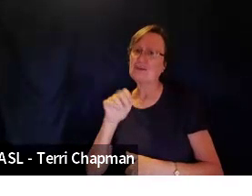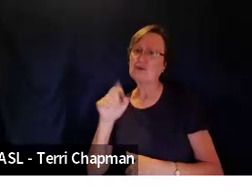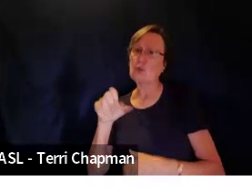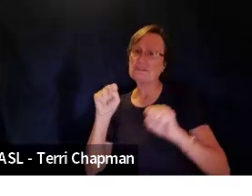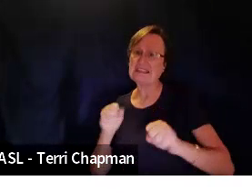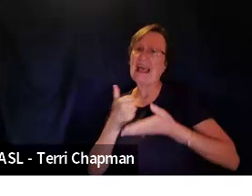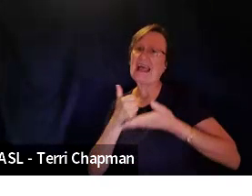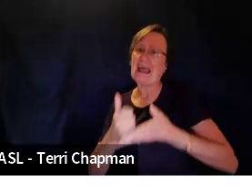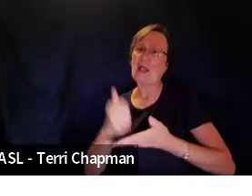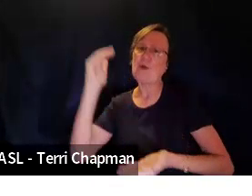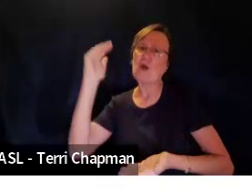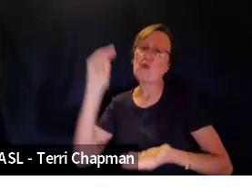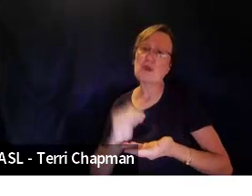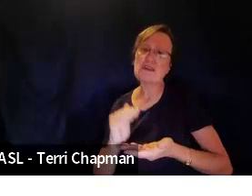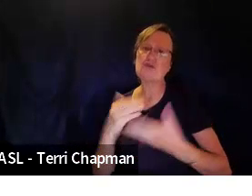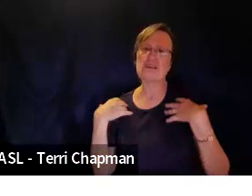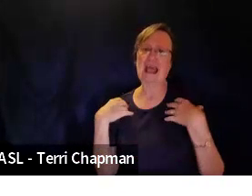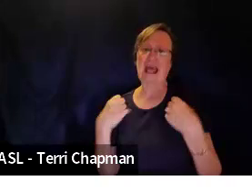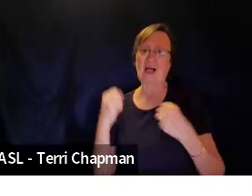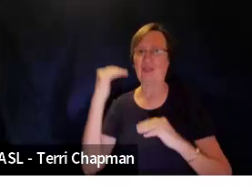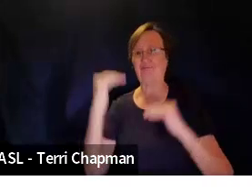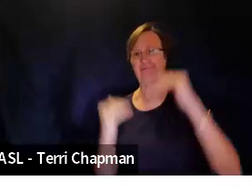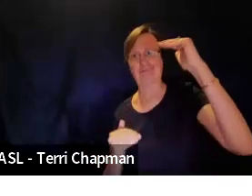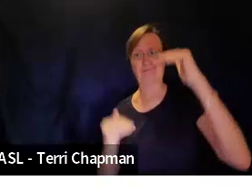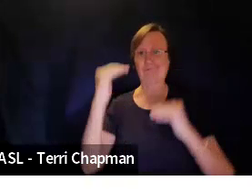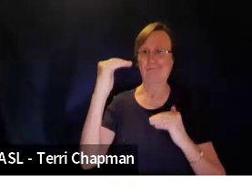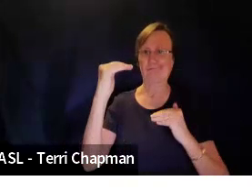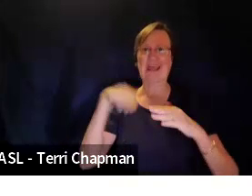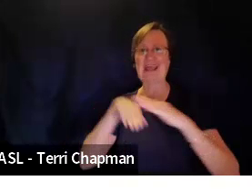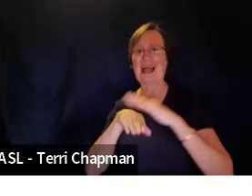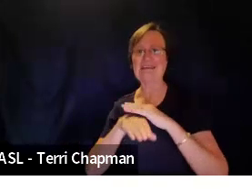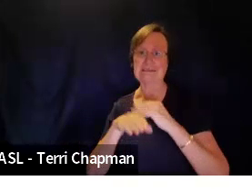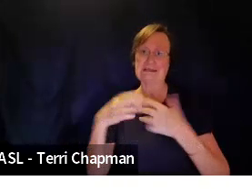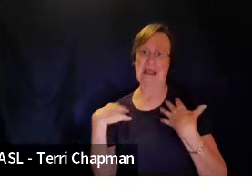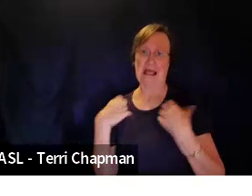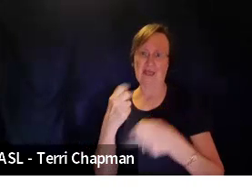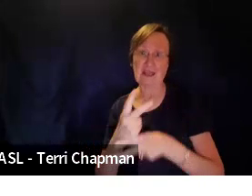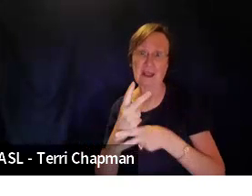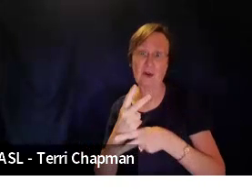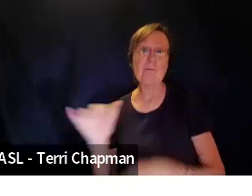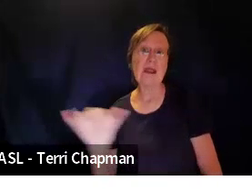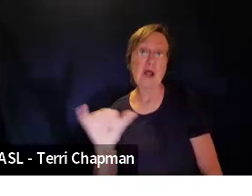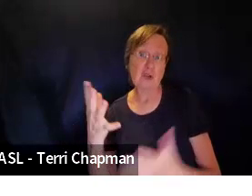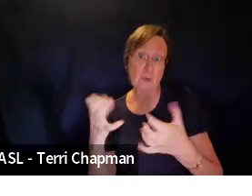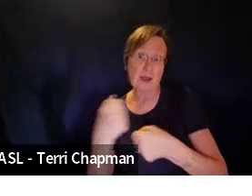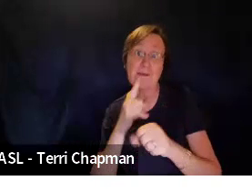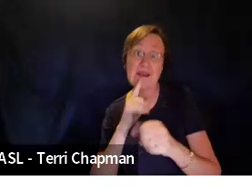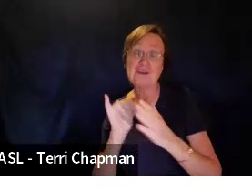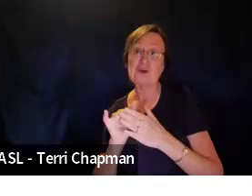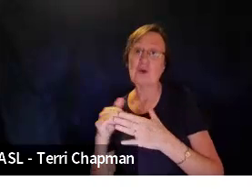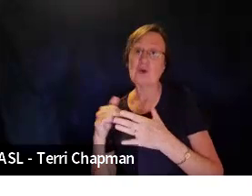increase access to healthcare, but we also want to make sure that providers of healthcare use these